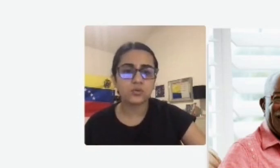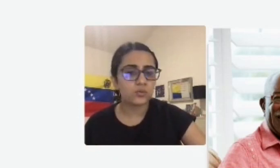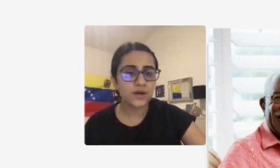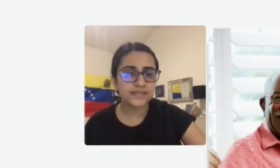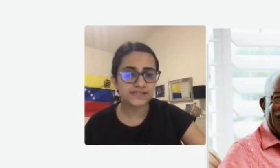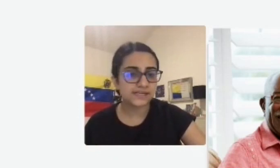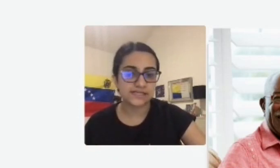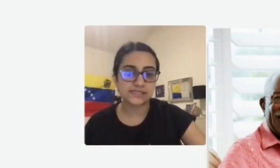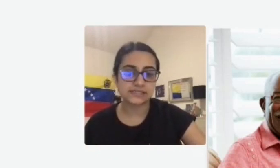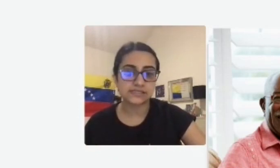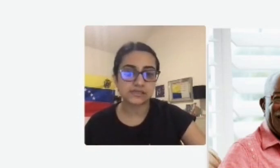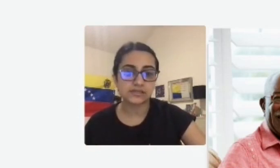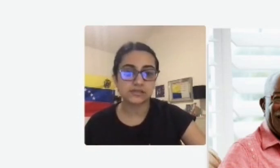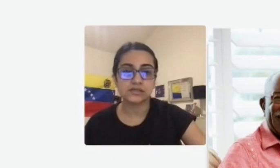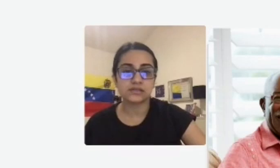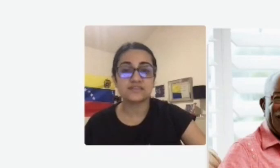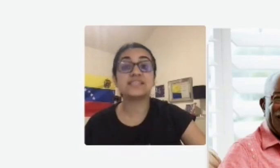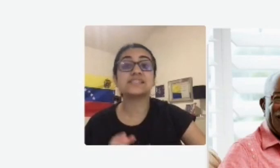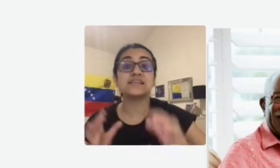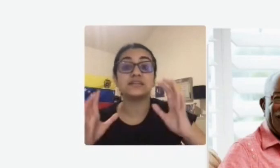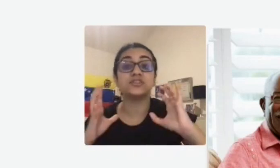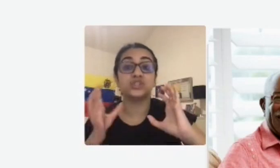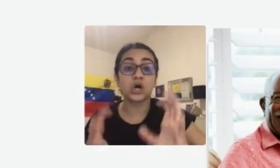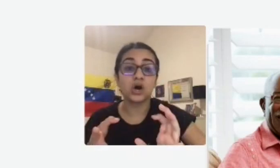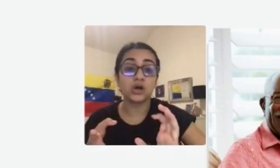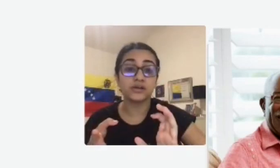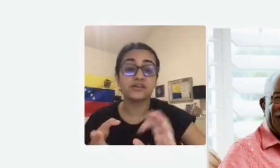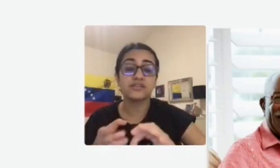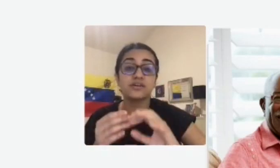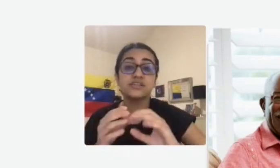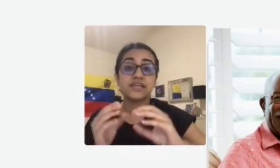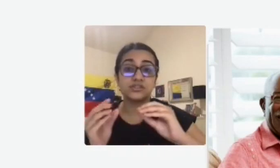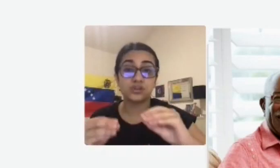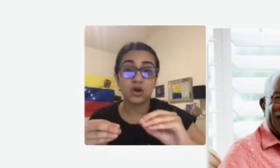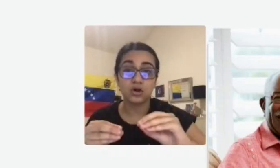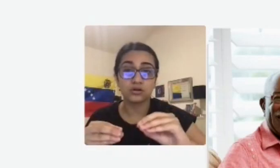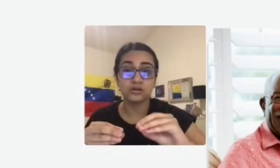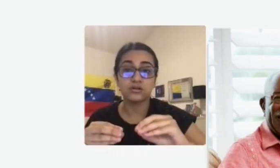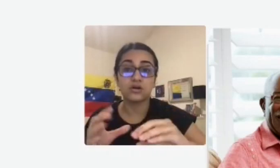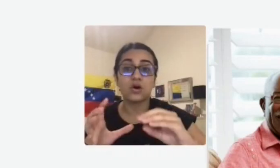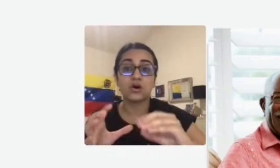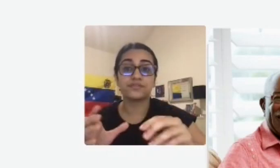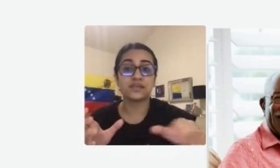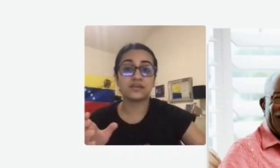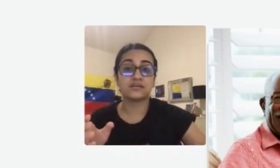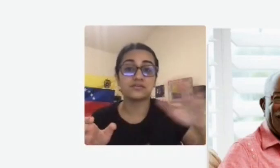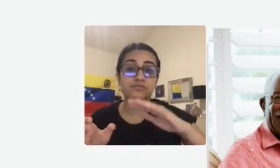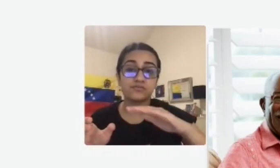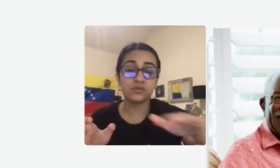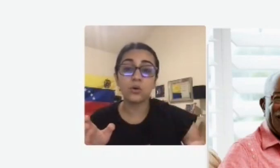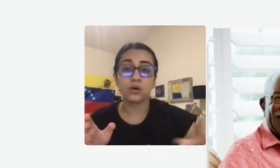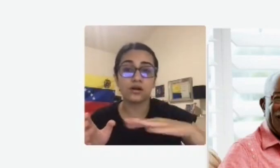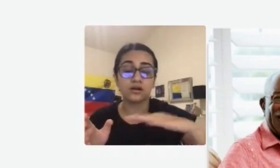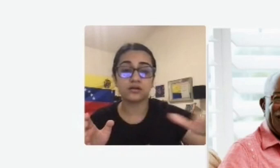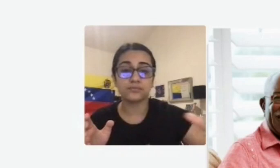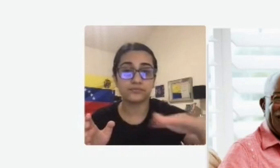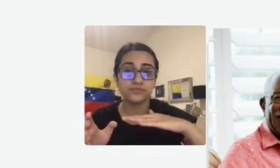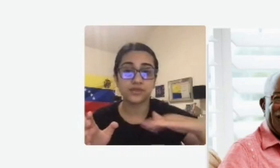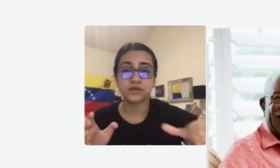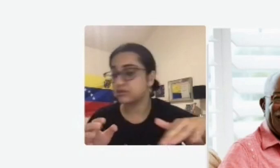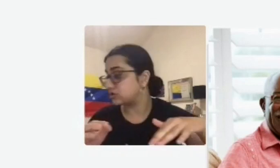So, what is this? This is a dog. There is a dog on the